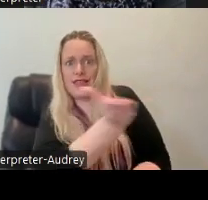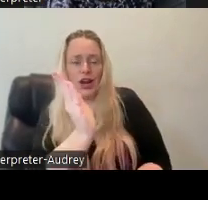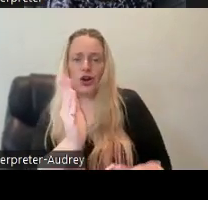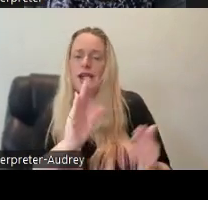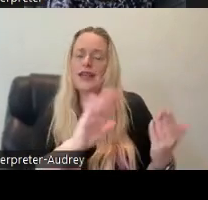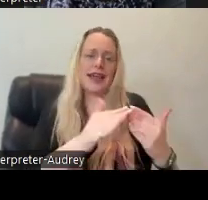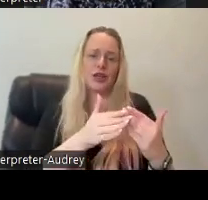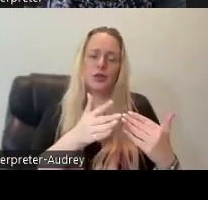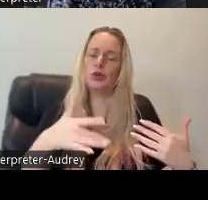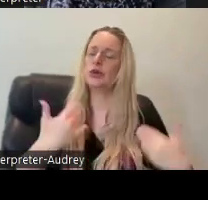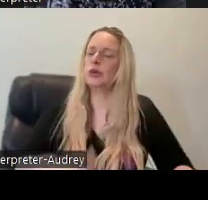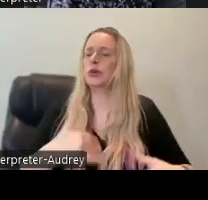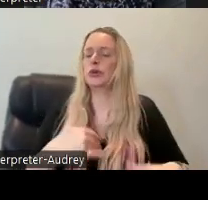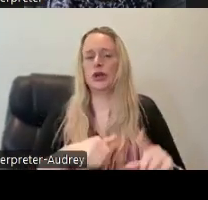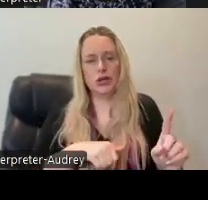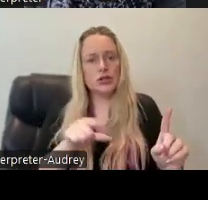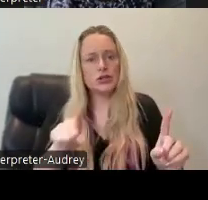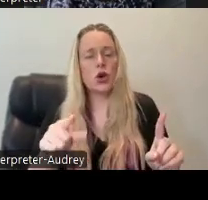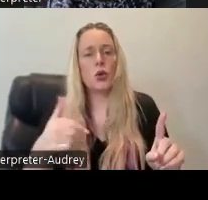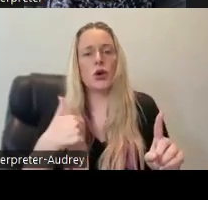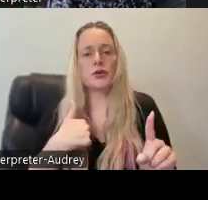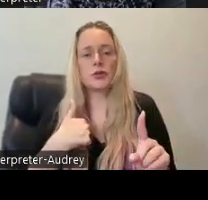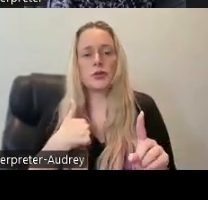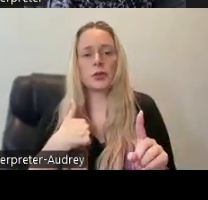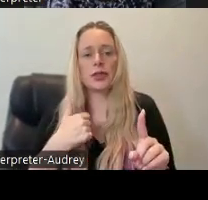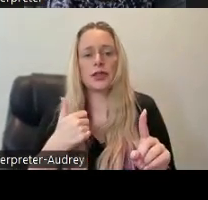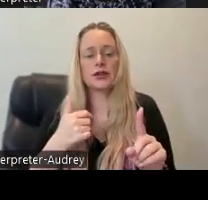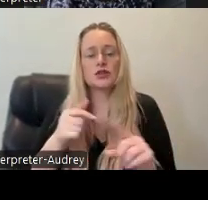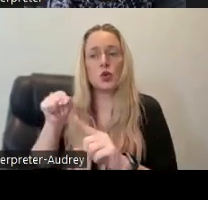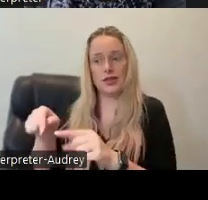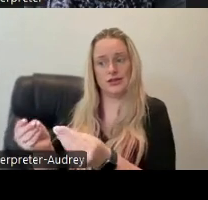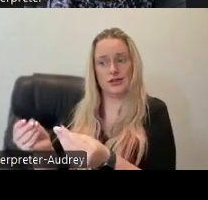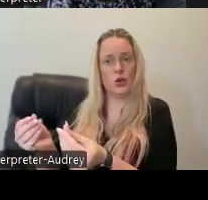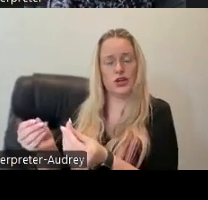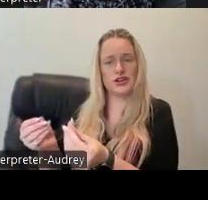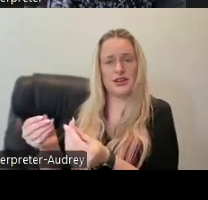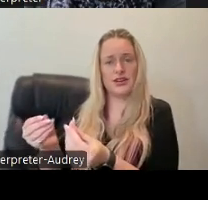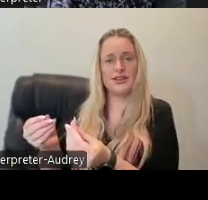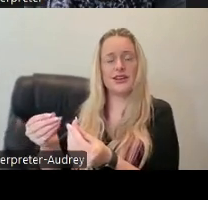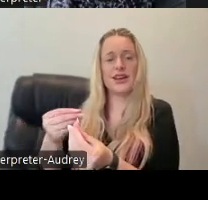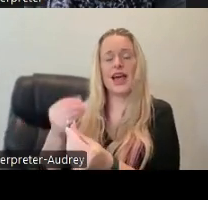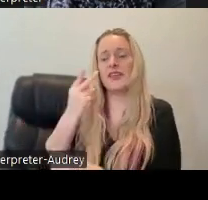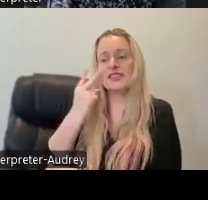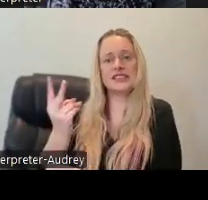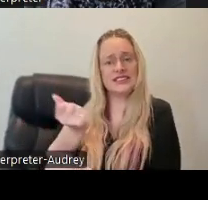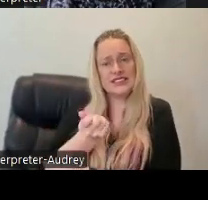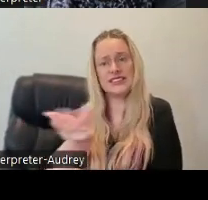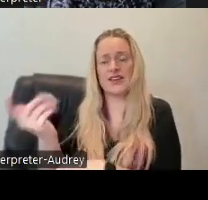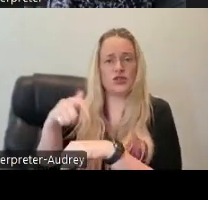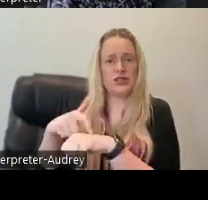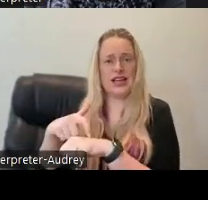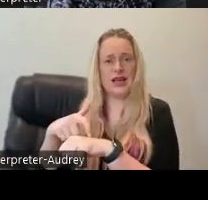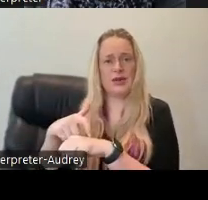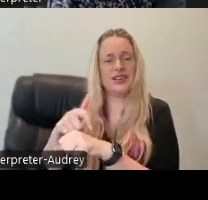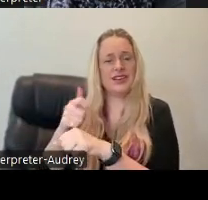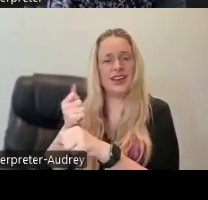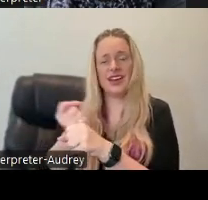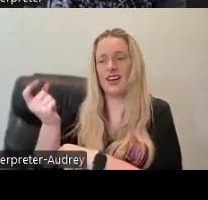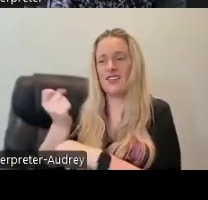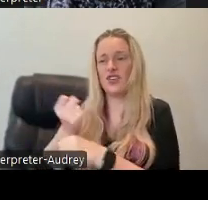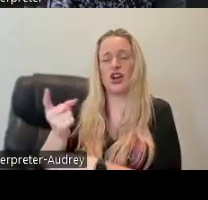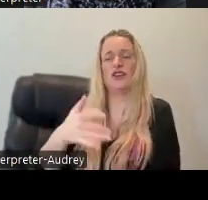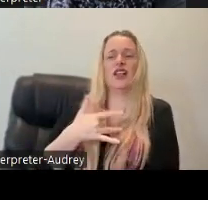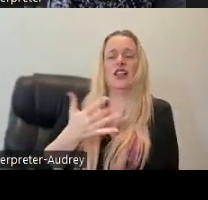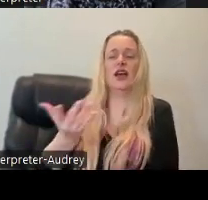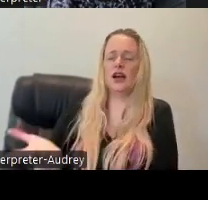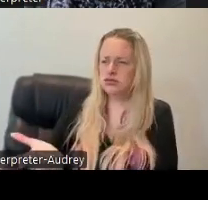too. I had been past this site a number of times over the years, and it always just kind of